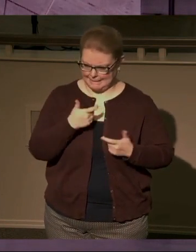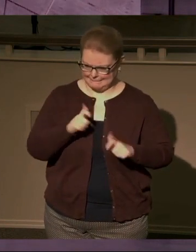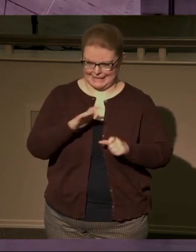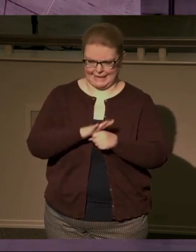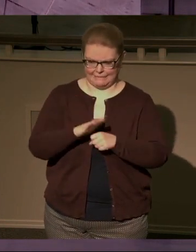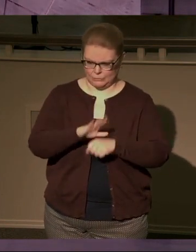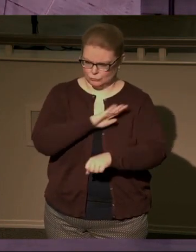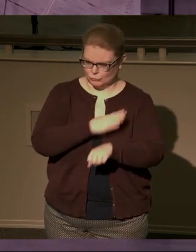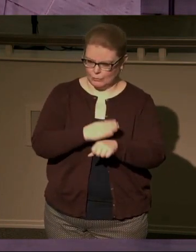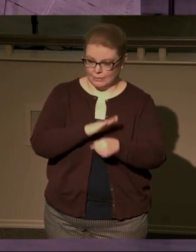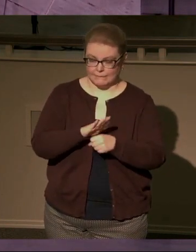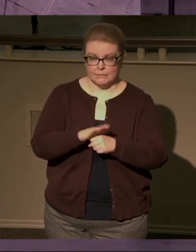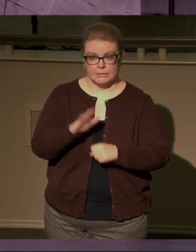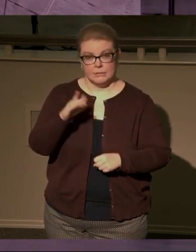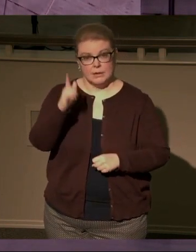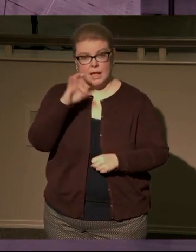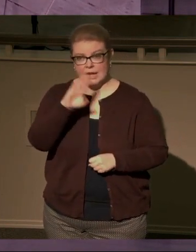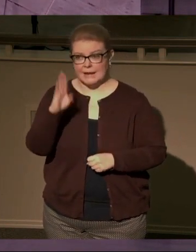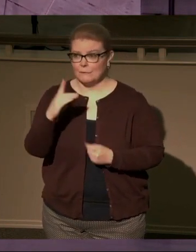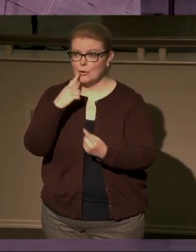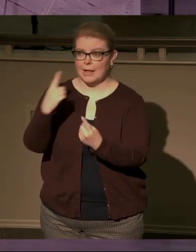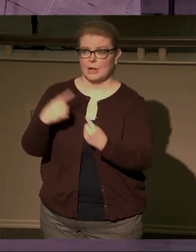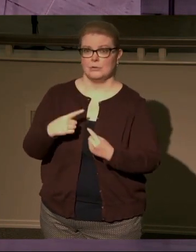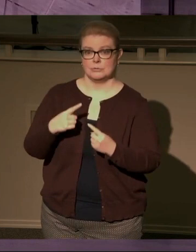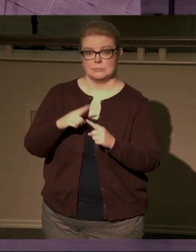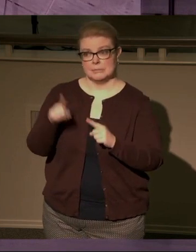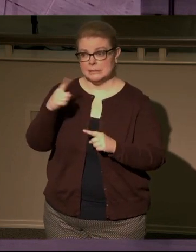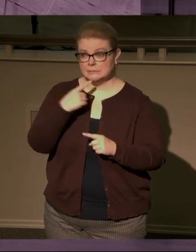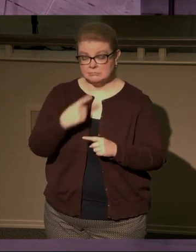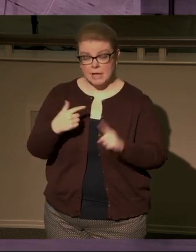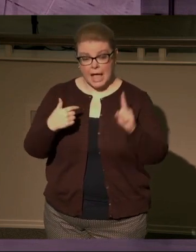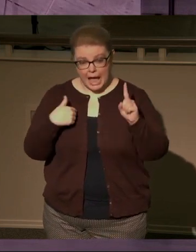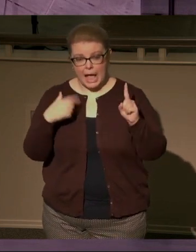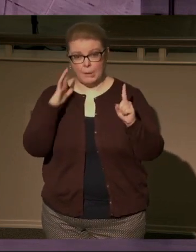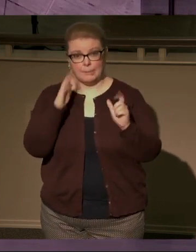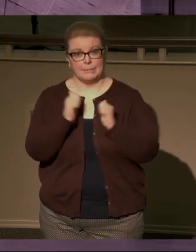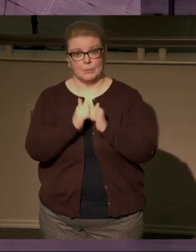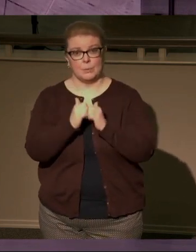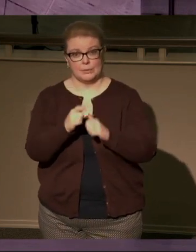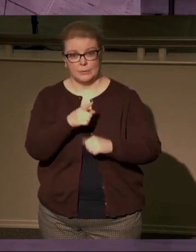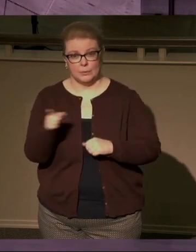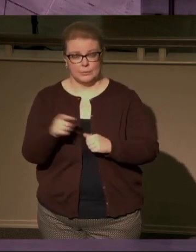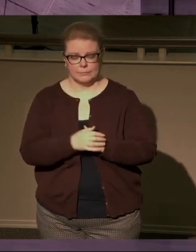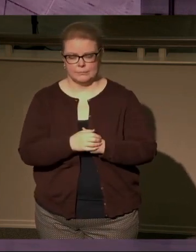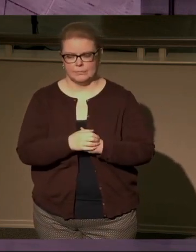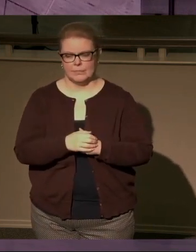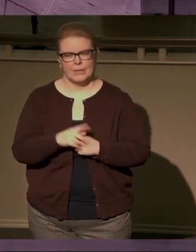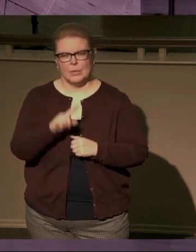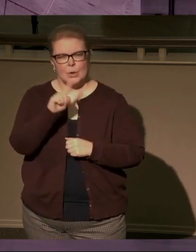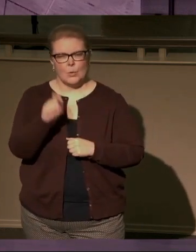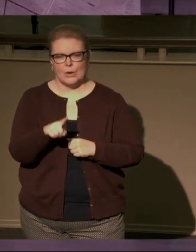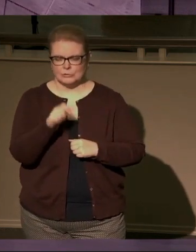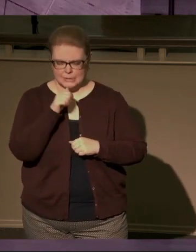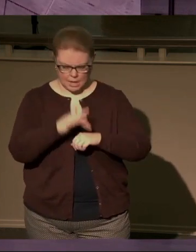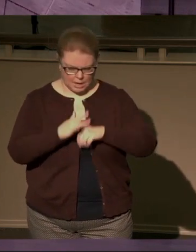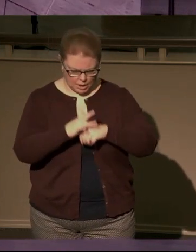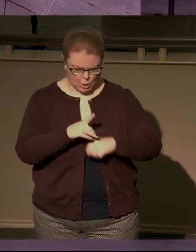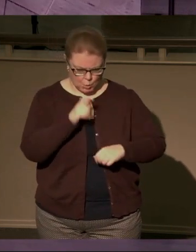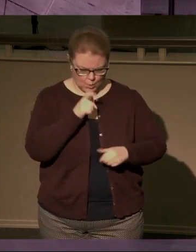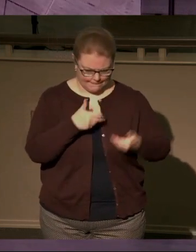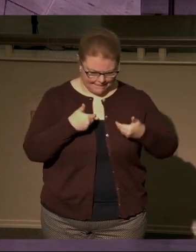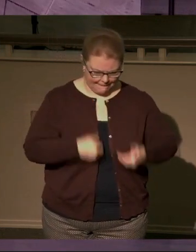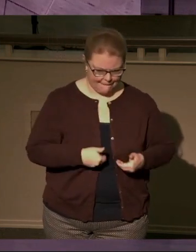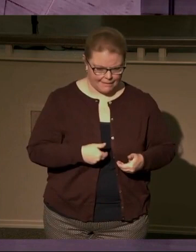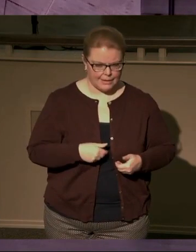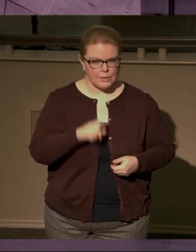never answers the question. He just says, but I will be with you. So the question is not who you are. The question